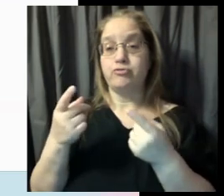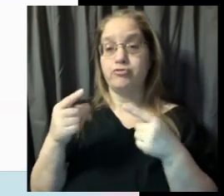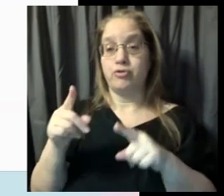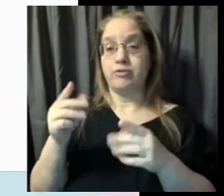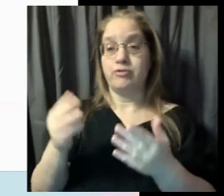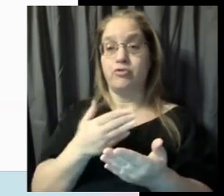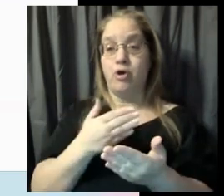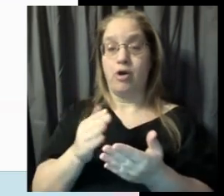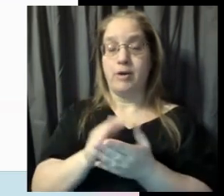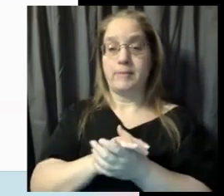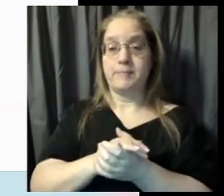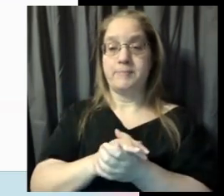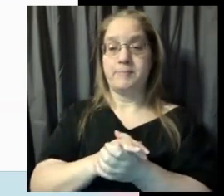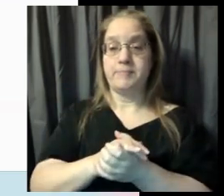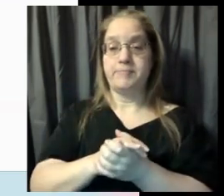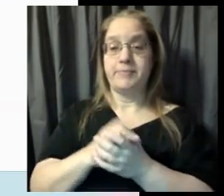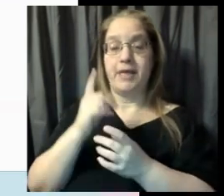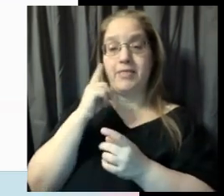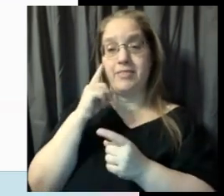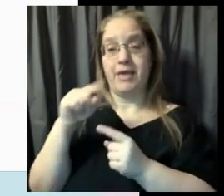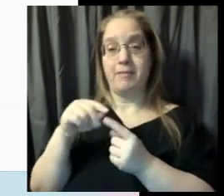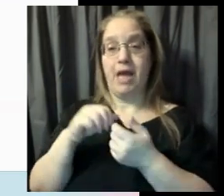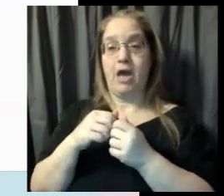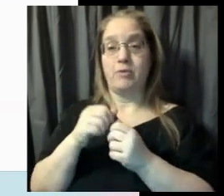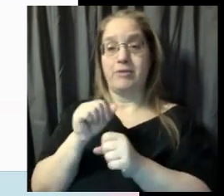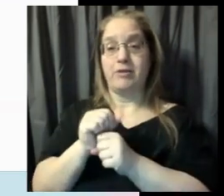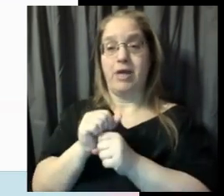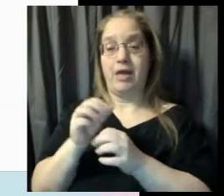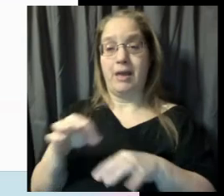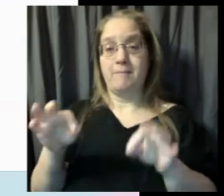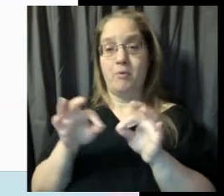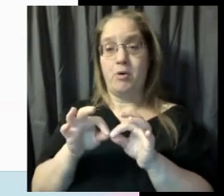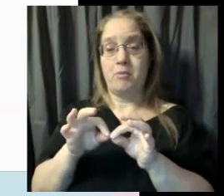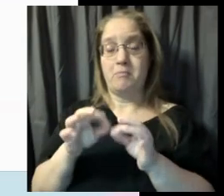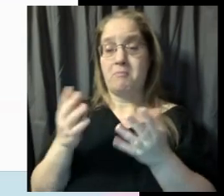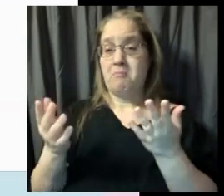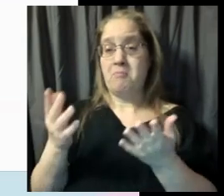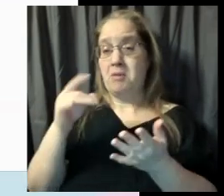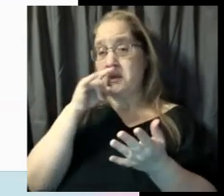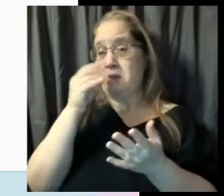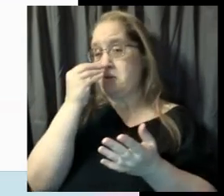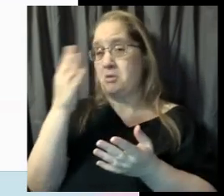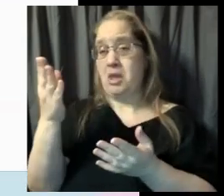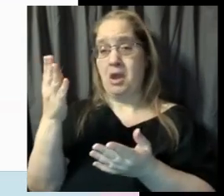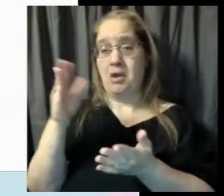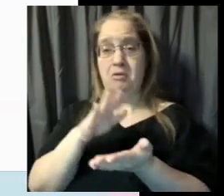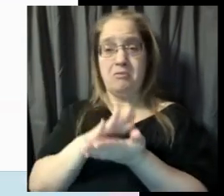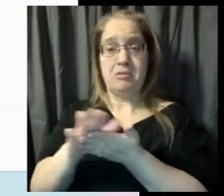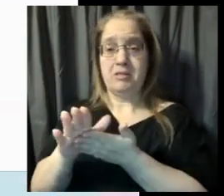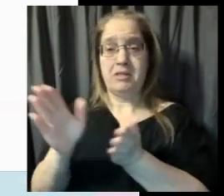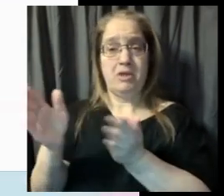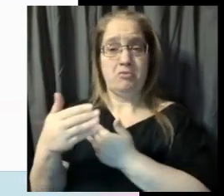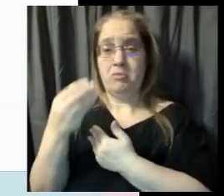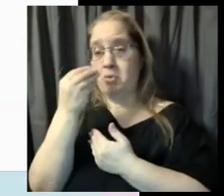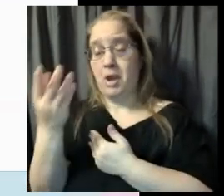Then think about how to make the task relevant to them. They might not care whether their room or playroom is clean, but they might be